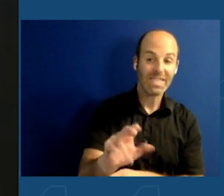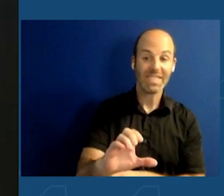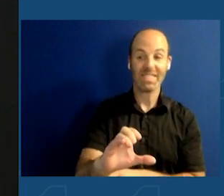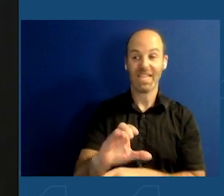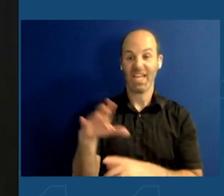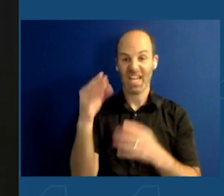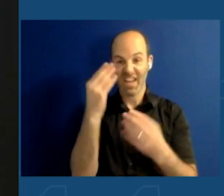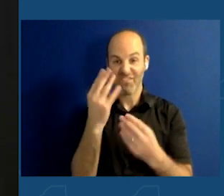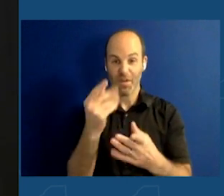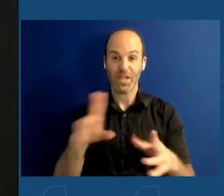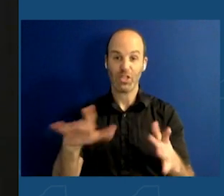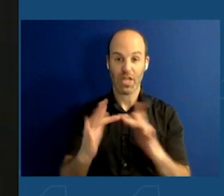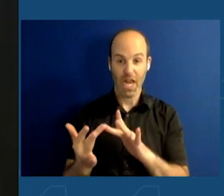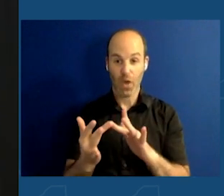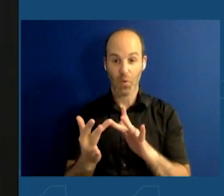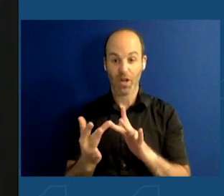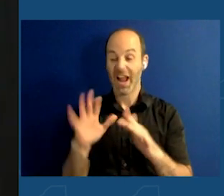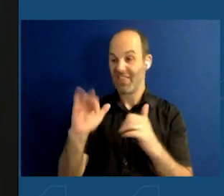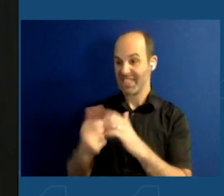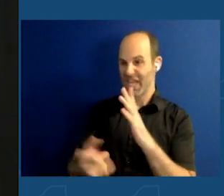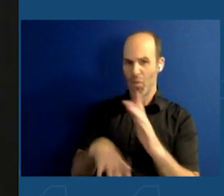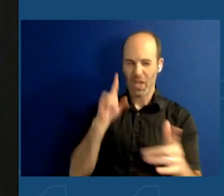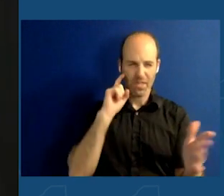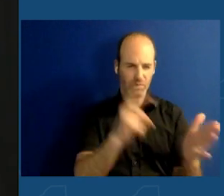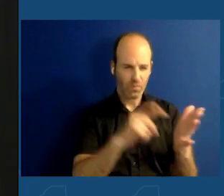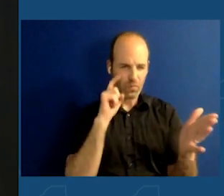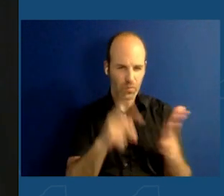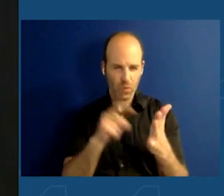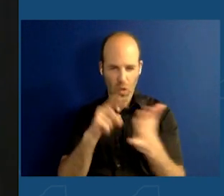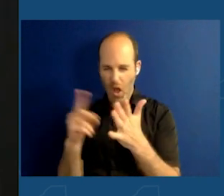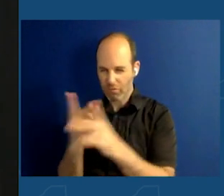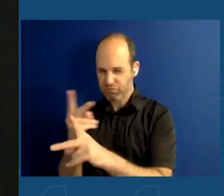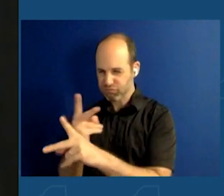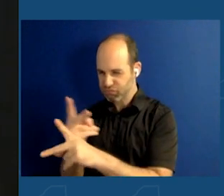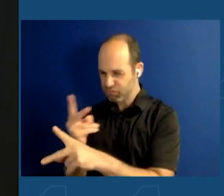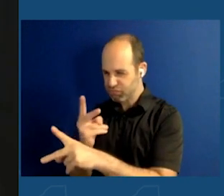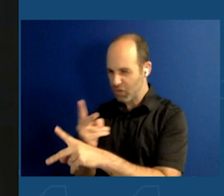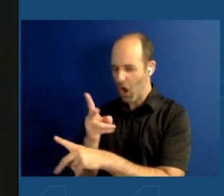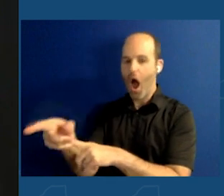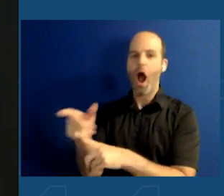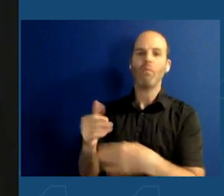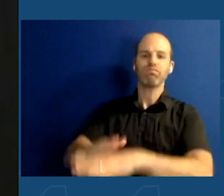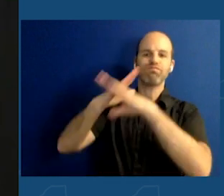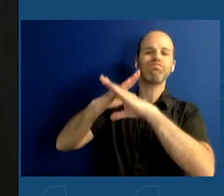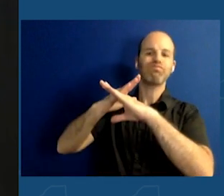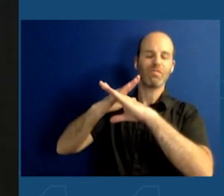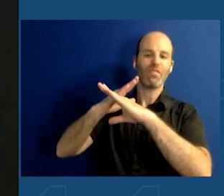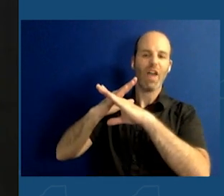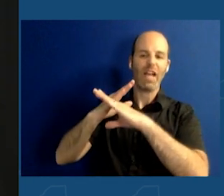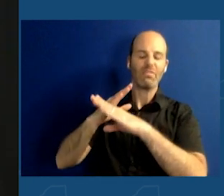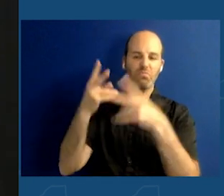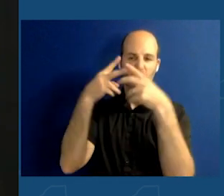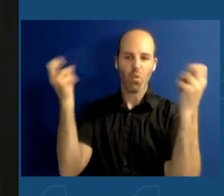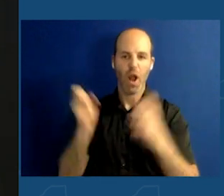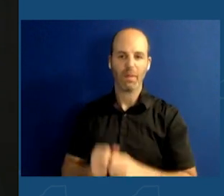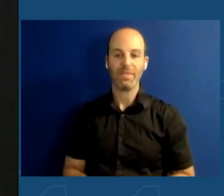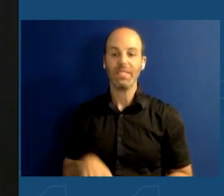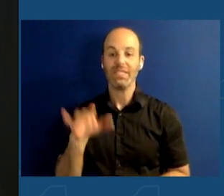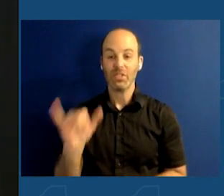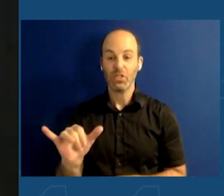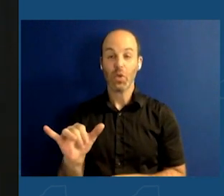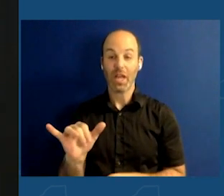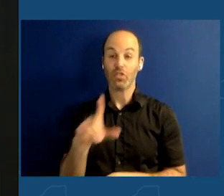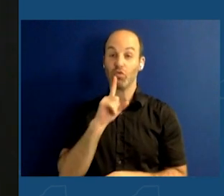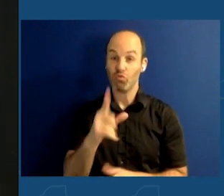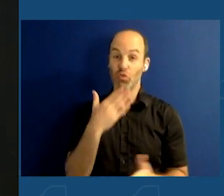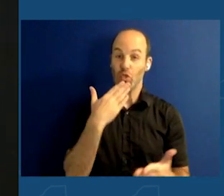between crime guns, which might be used in more than one incident, which is a direct and important way to really identify